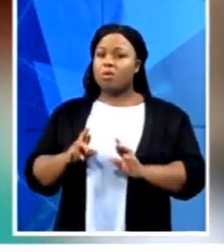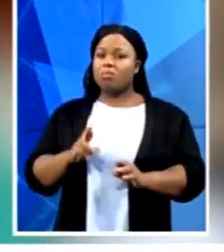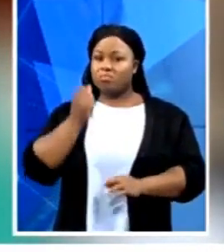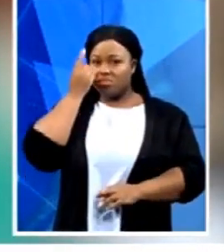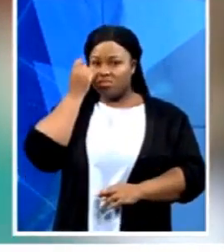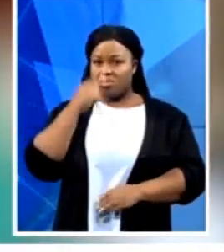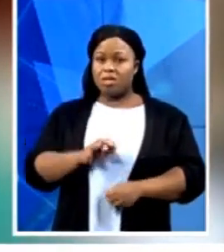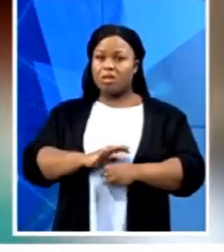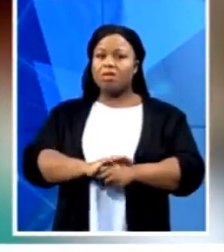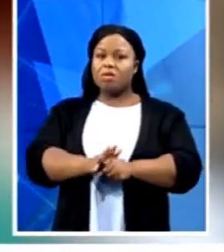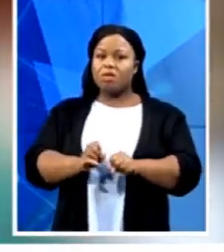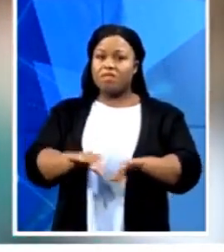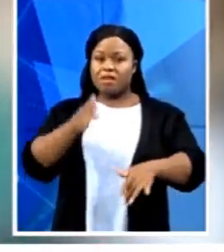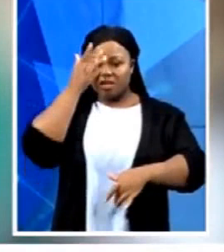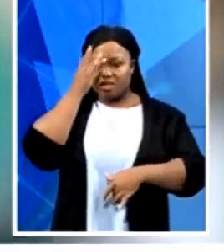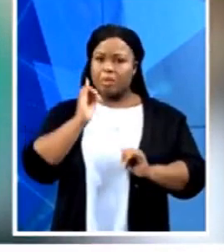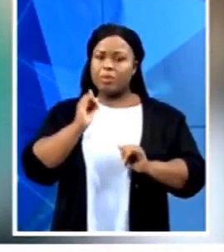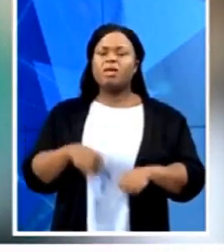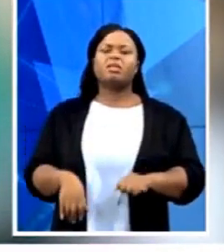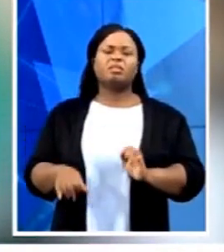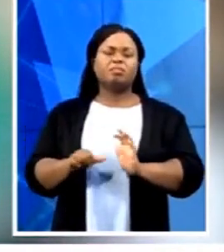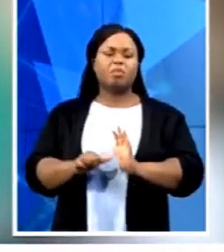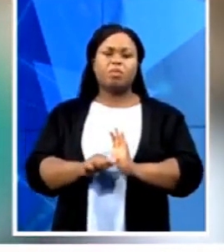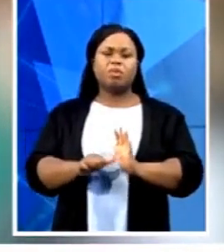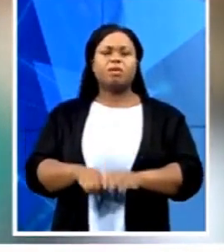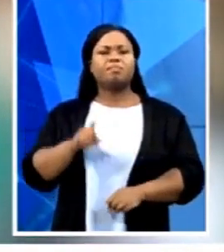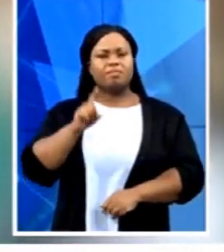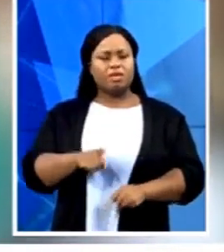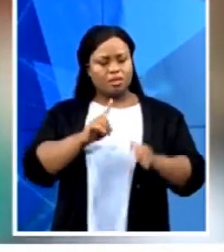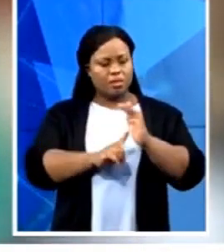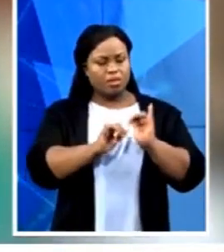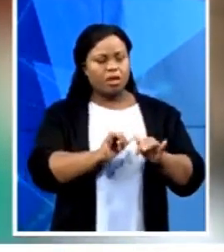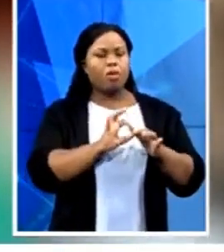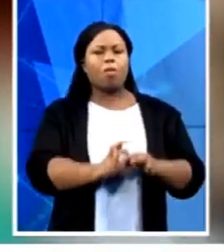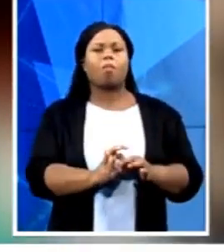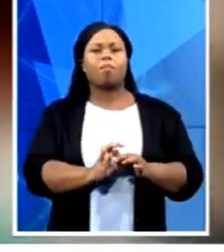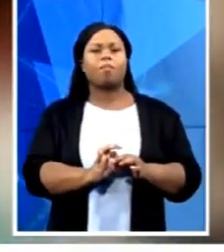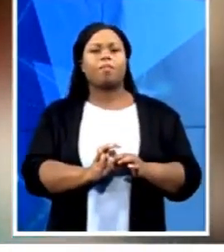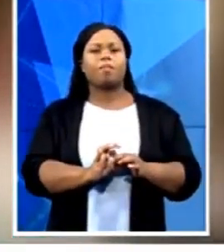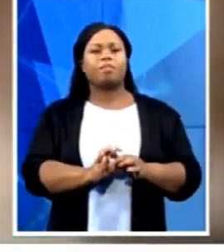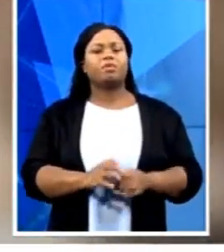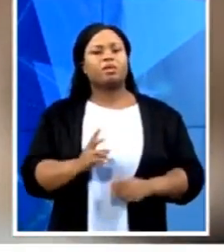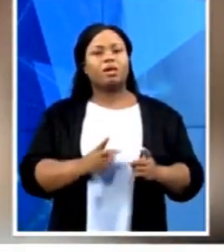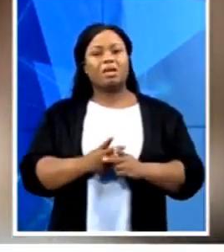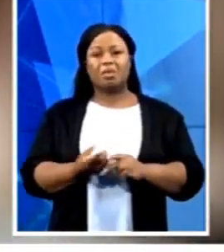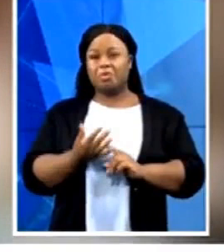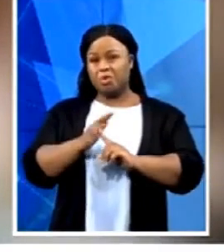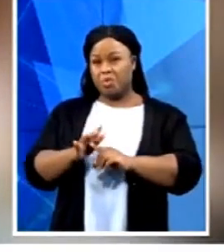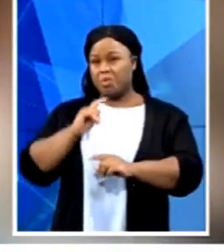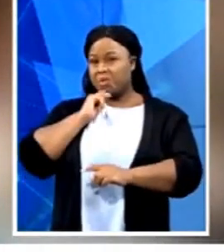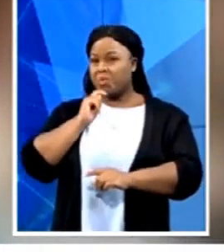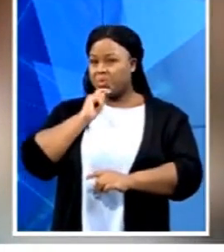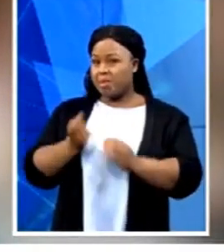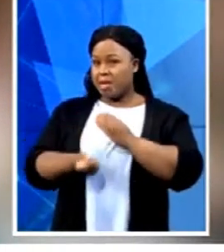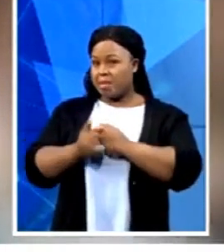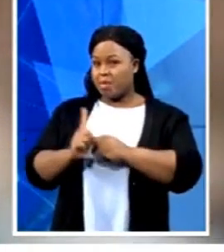stay safe, to stay home, and to kind of give you a better idea of what's going on in New York City, just so you can really take